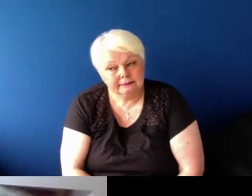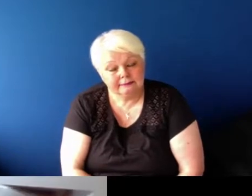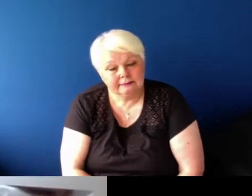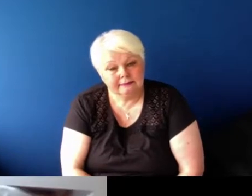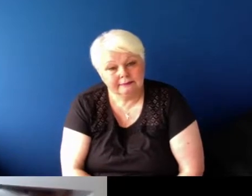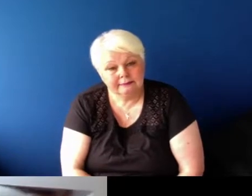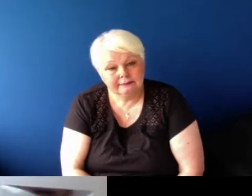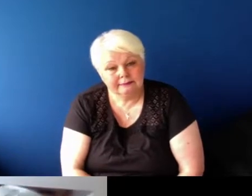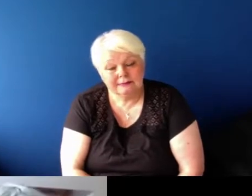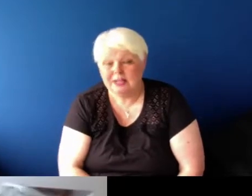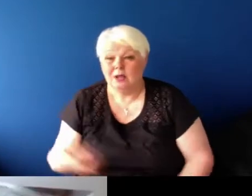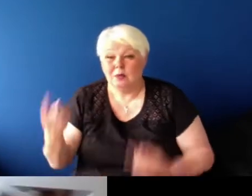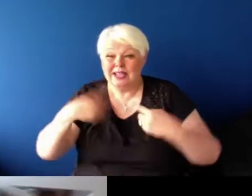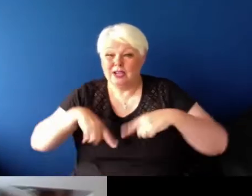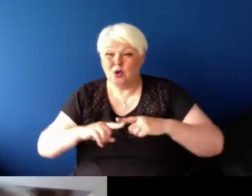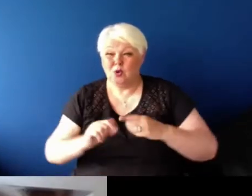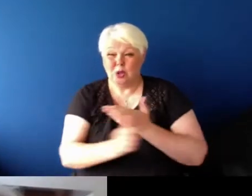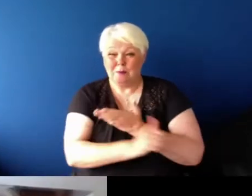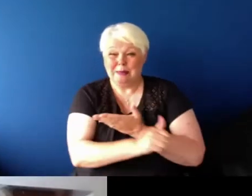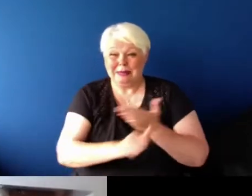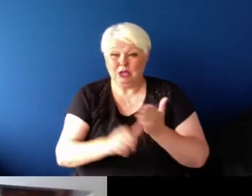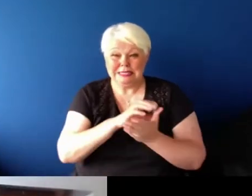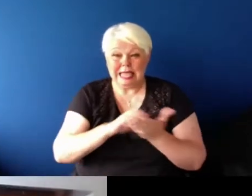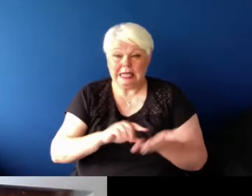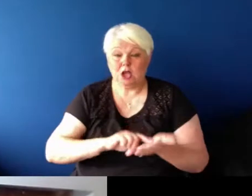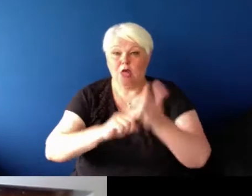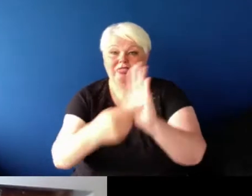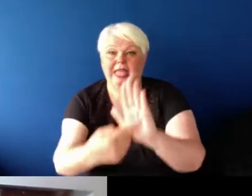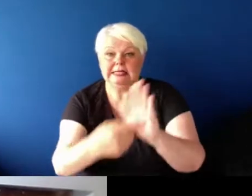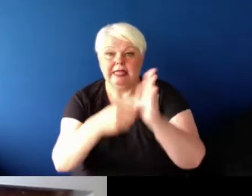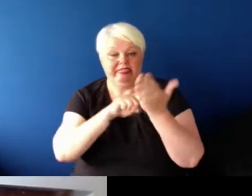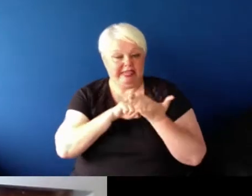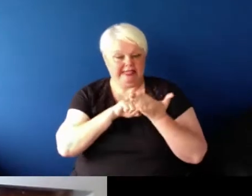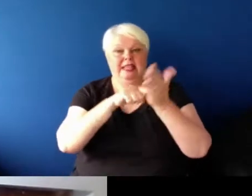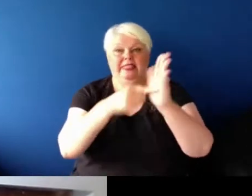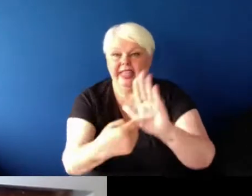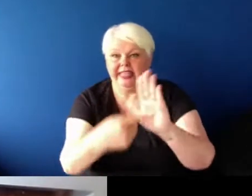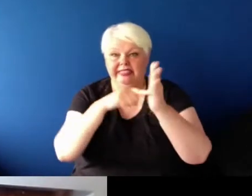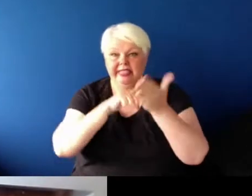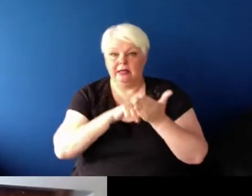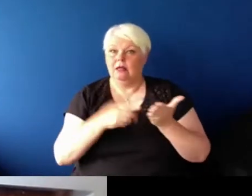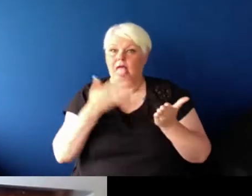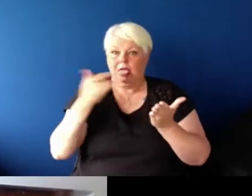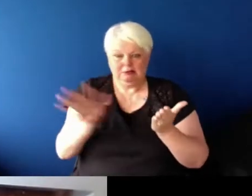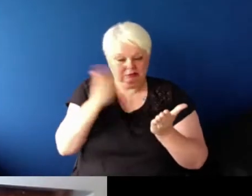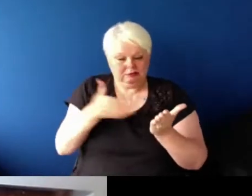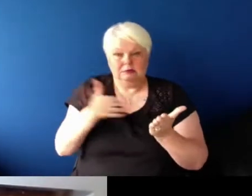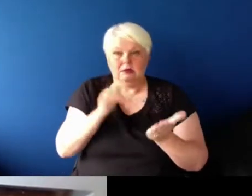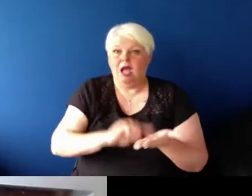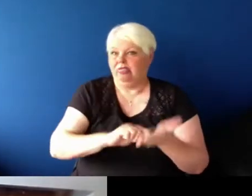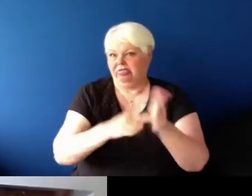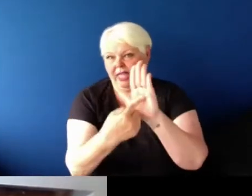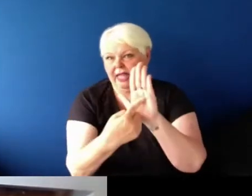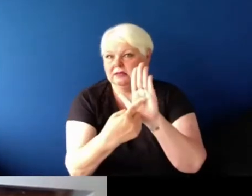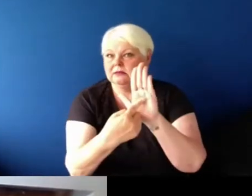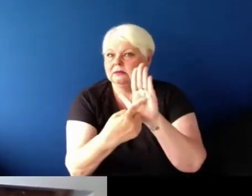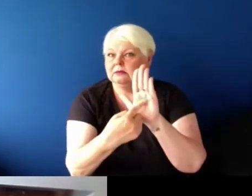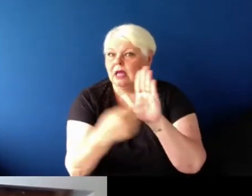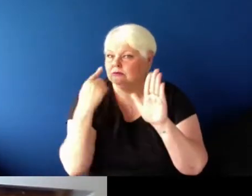we can lob biblical texts to each other, can't we, till the cows come home. And, you know, we can all come up with another biblical text which counterproves the last